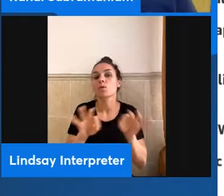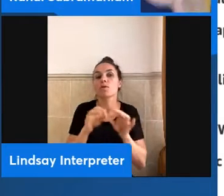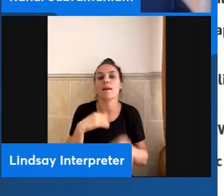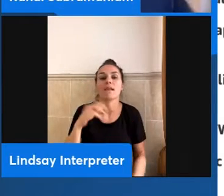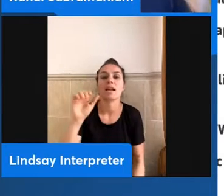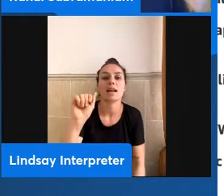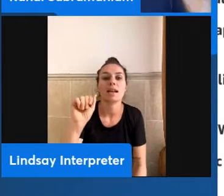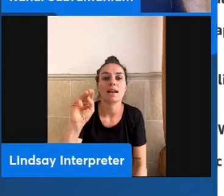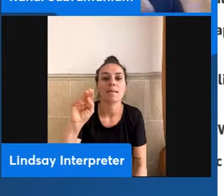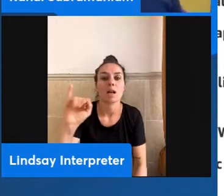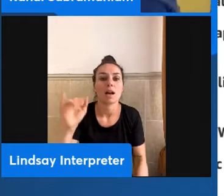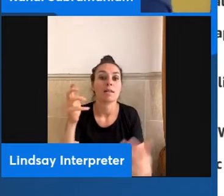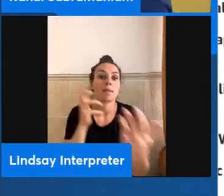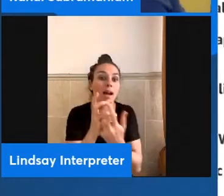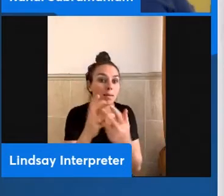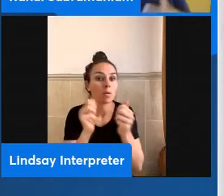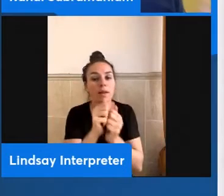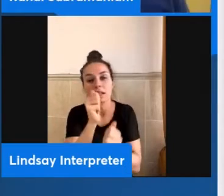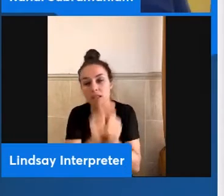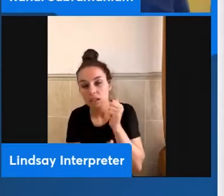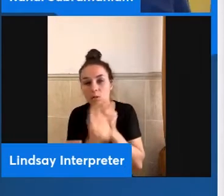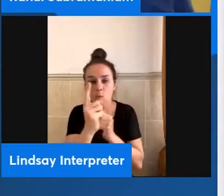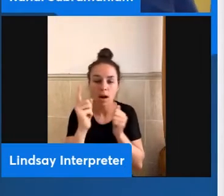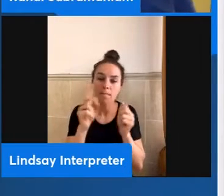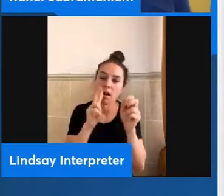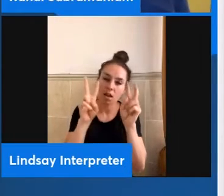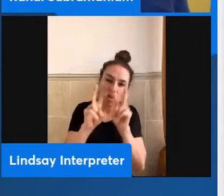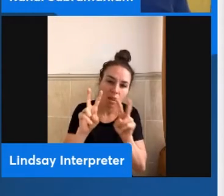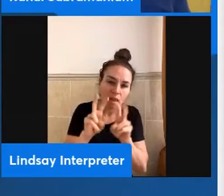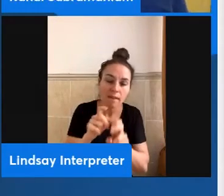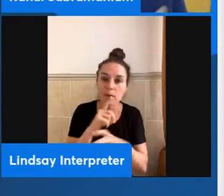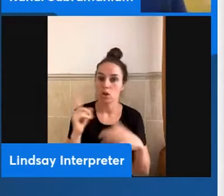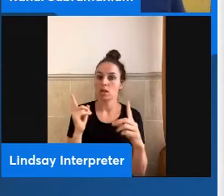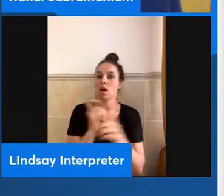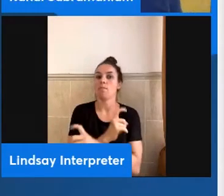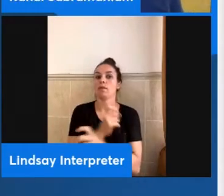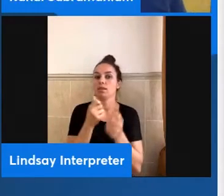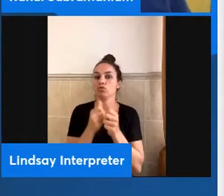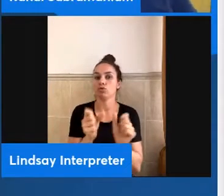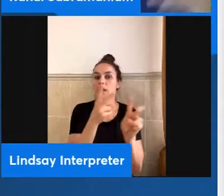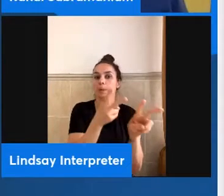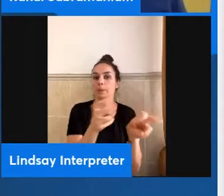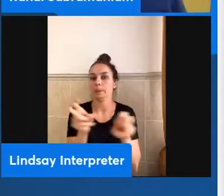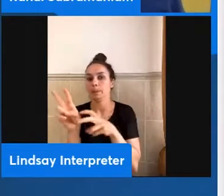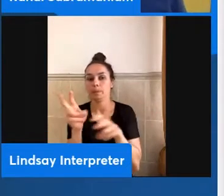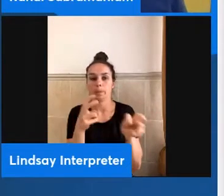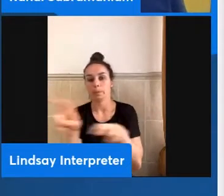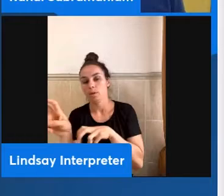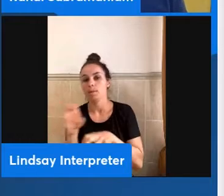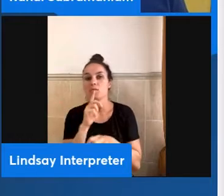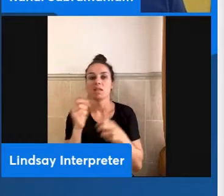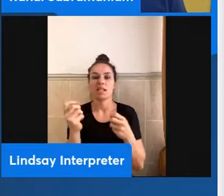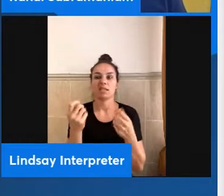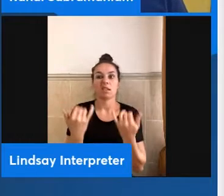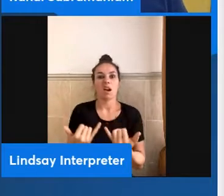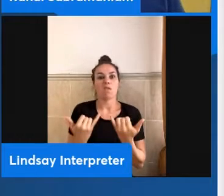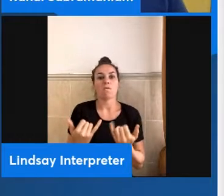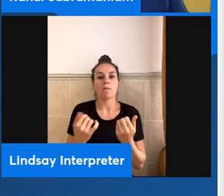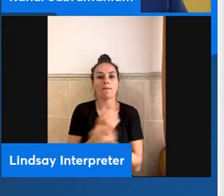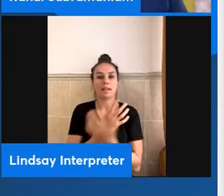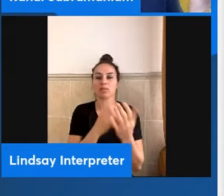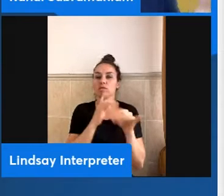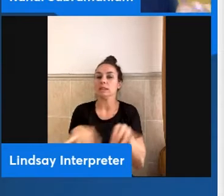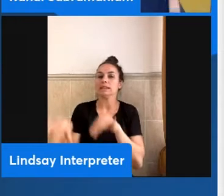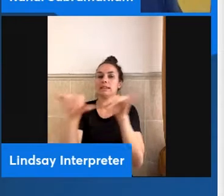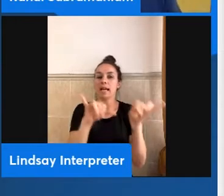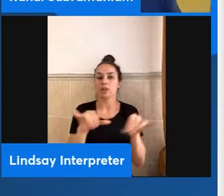each. They were very, very complicated to kind of move. But these days, they're all pretty much on a standard platform. I would